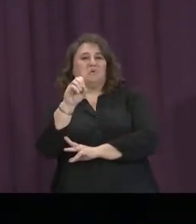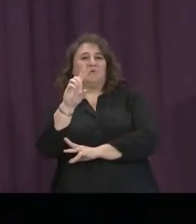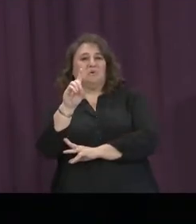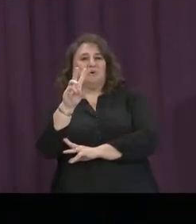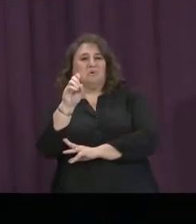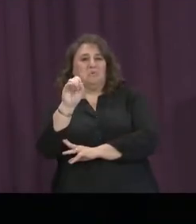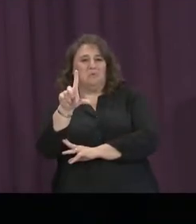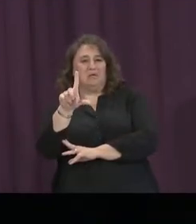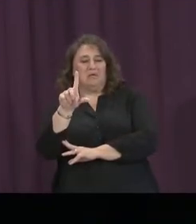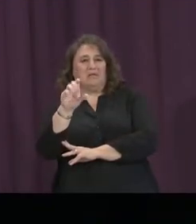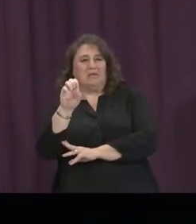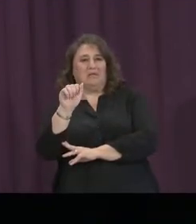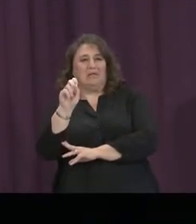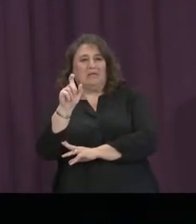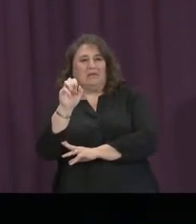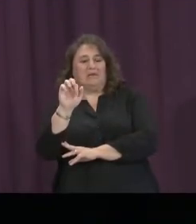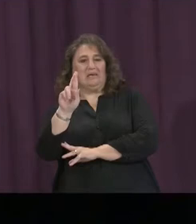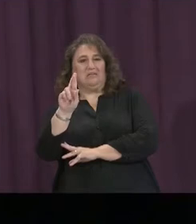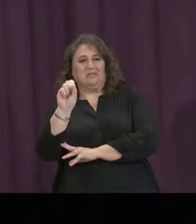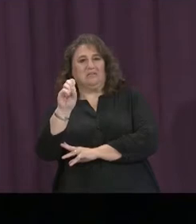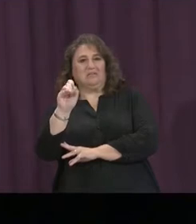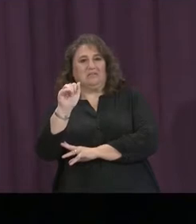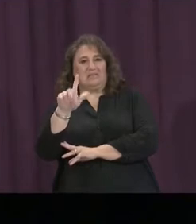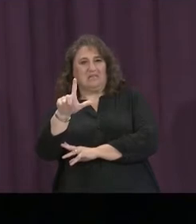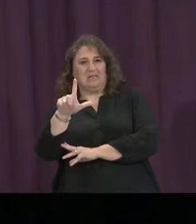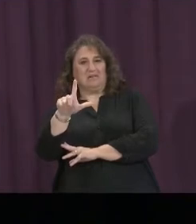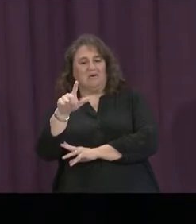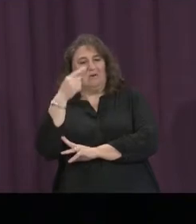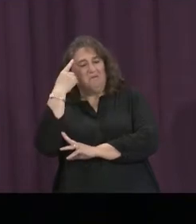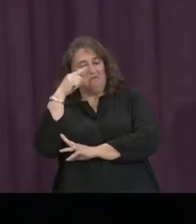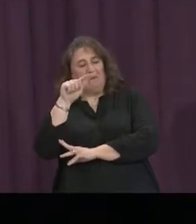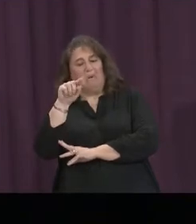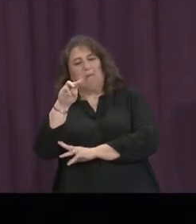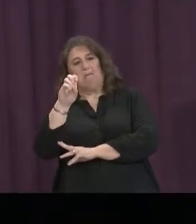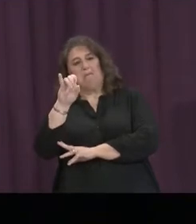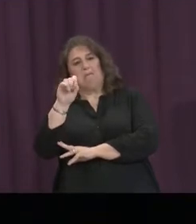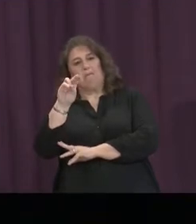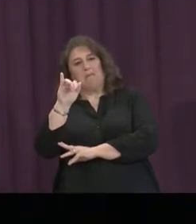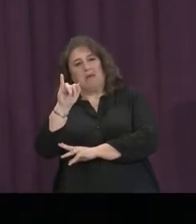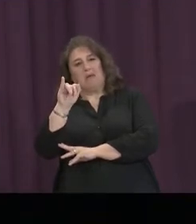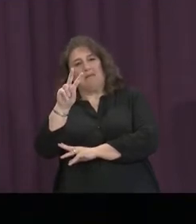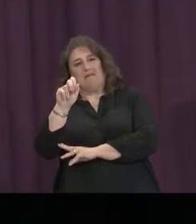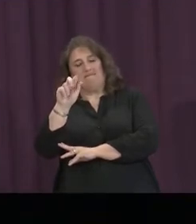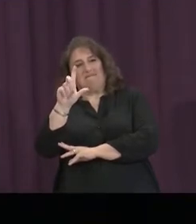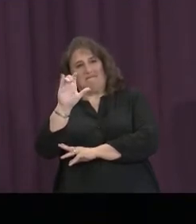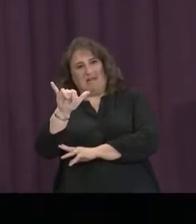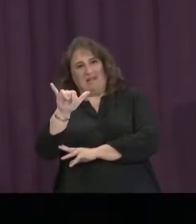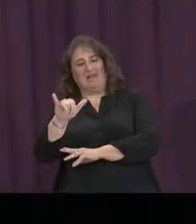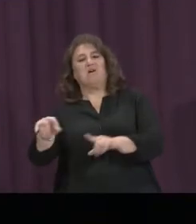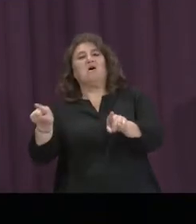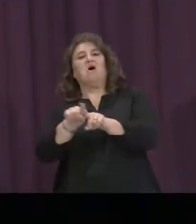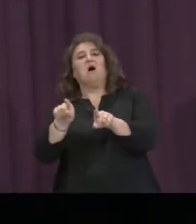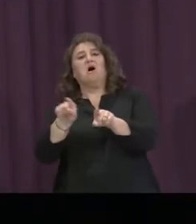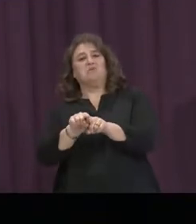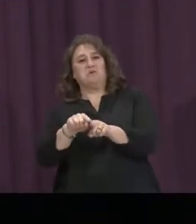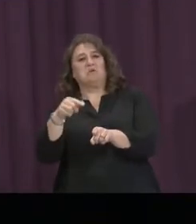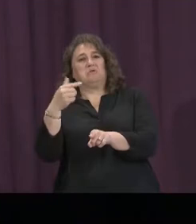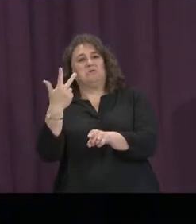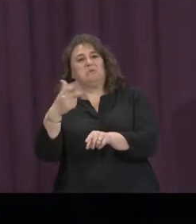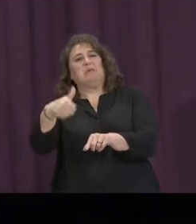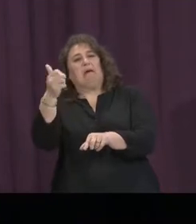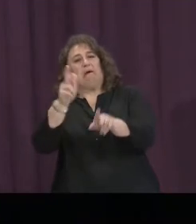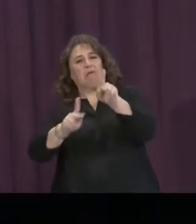Zoom are Justine Bauer of Goodwill Easter Seals, Tamara Cantrell, and Michael Mann, both with UVADOP.